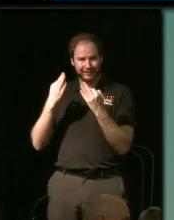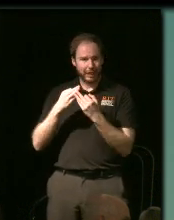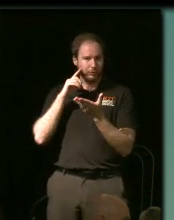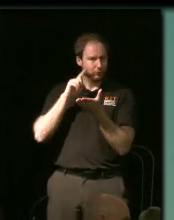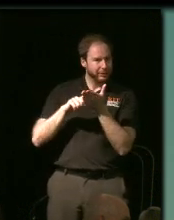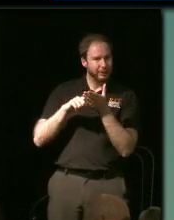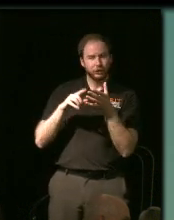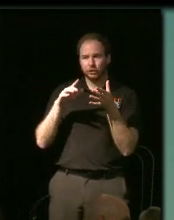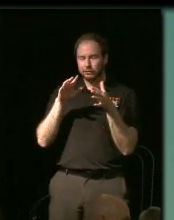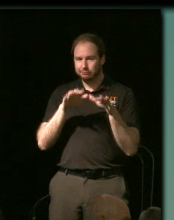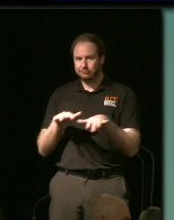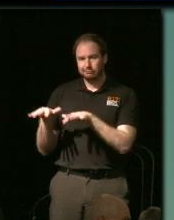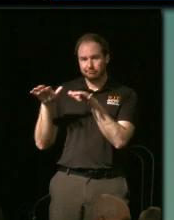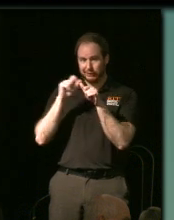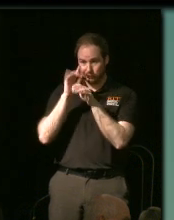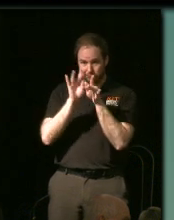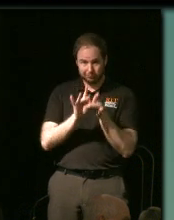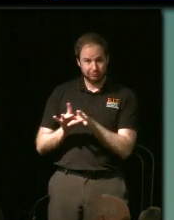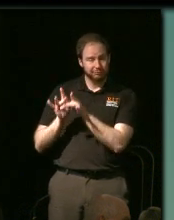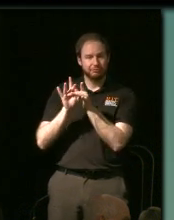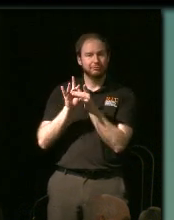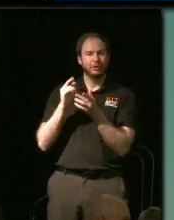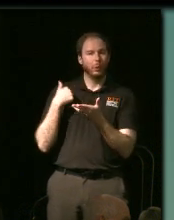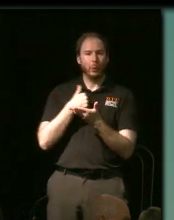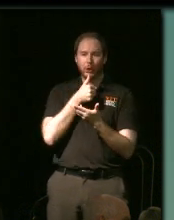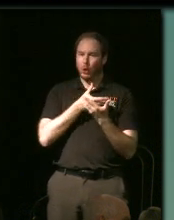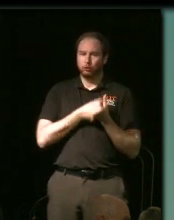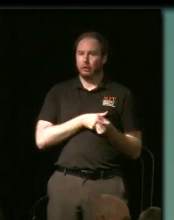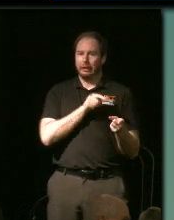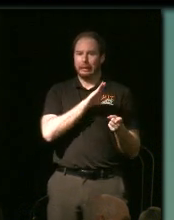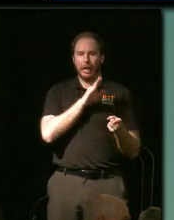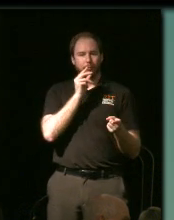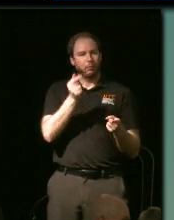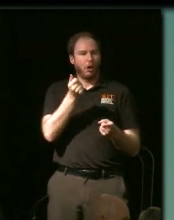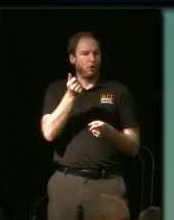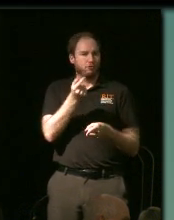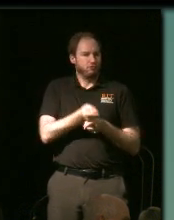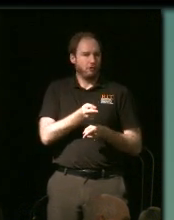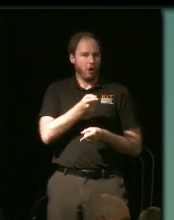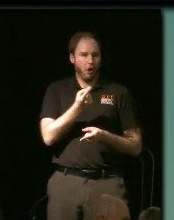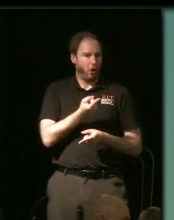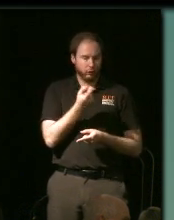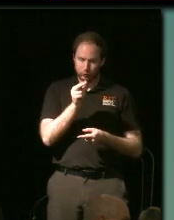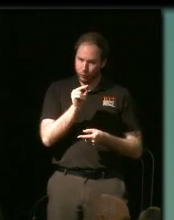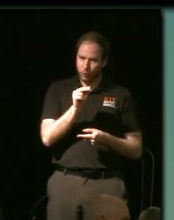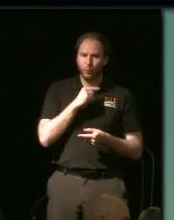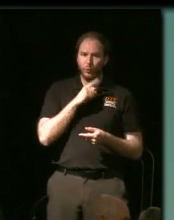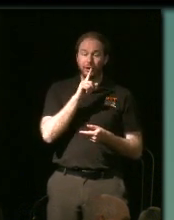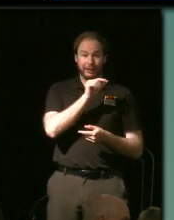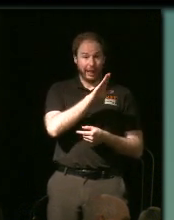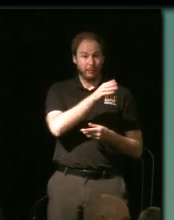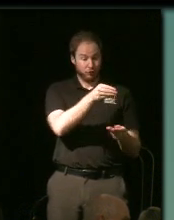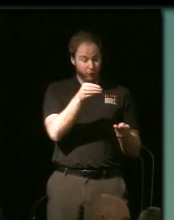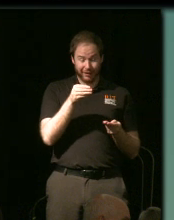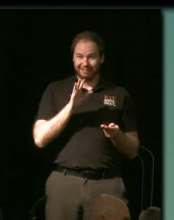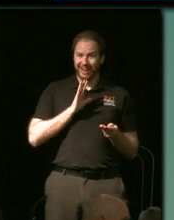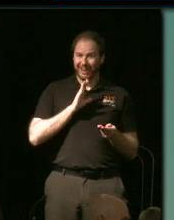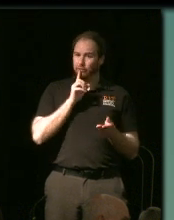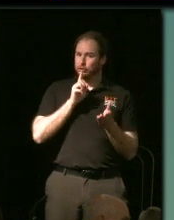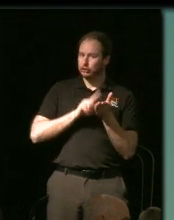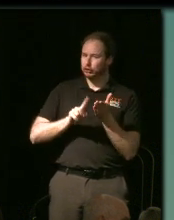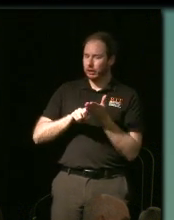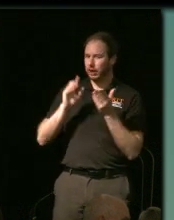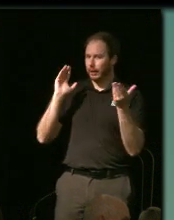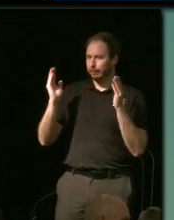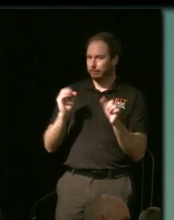to try and figure that out. And we don't trust the lab report. We check every single lab report that comes in to make sure it's